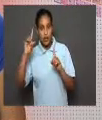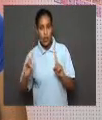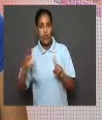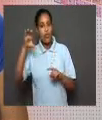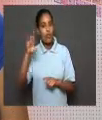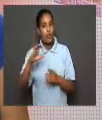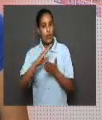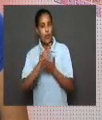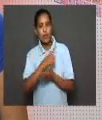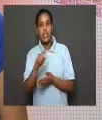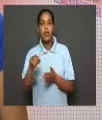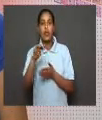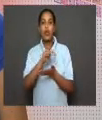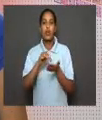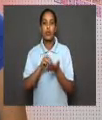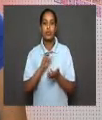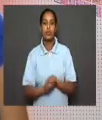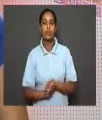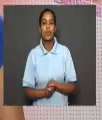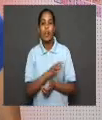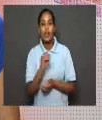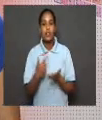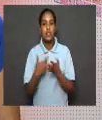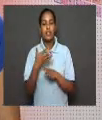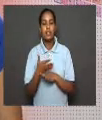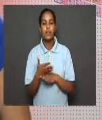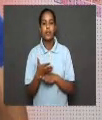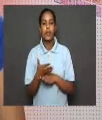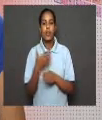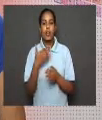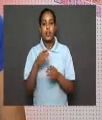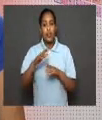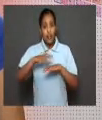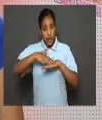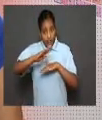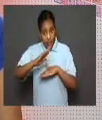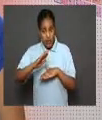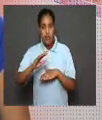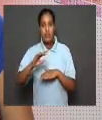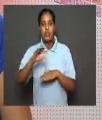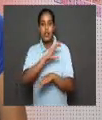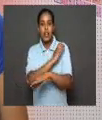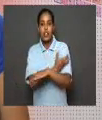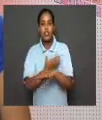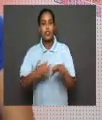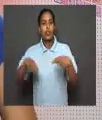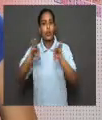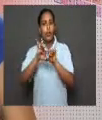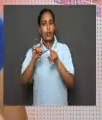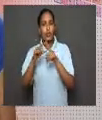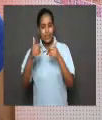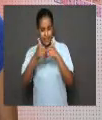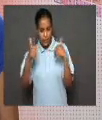dipole-dipole forces between their molecules, and thus greater is the energy required